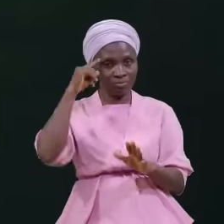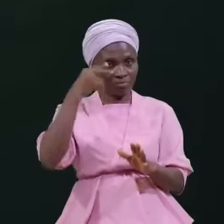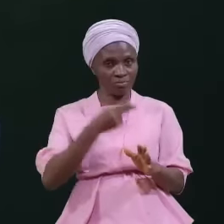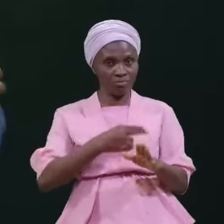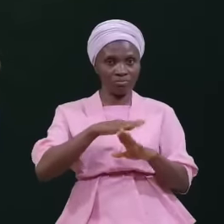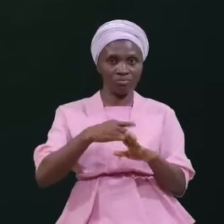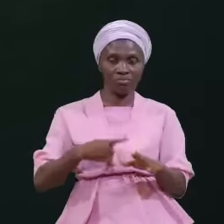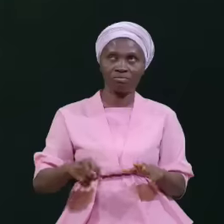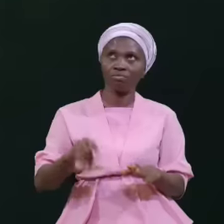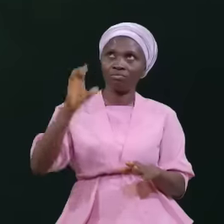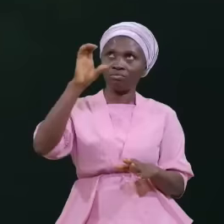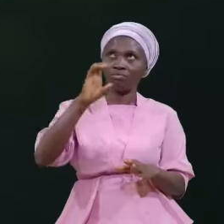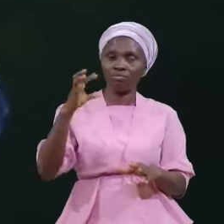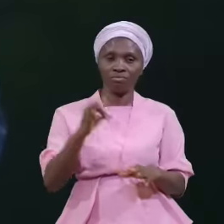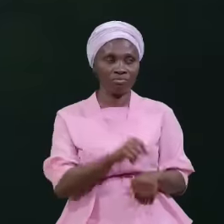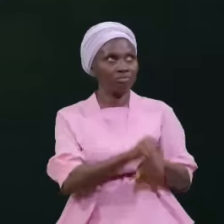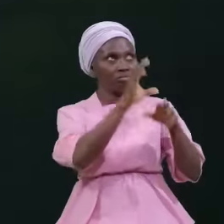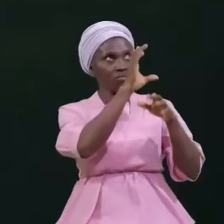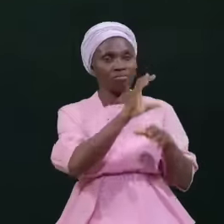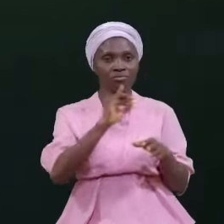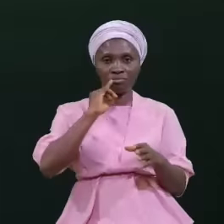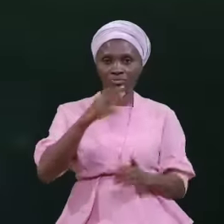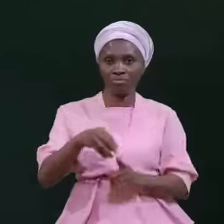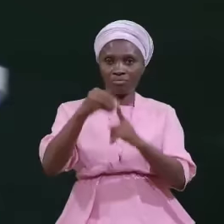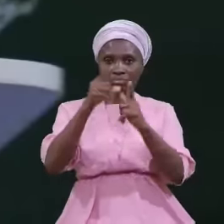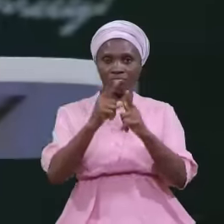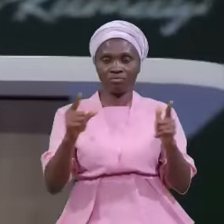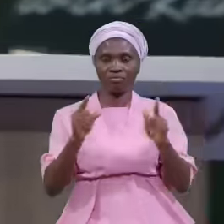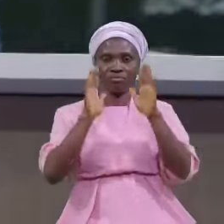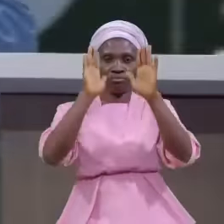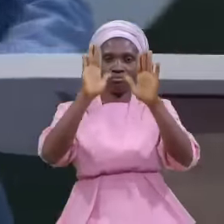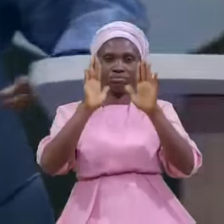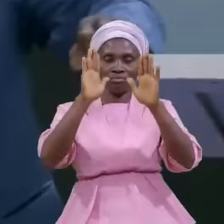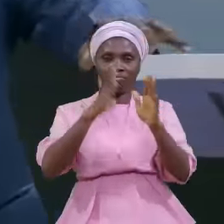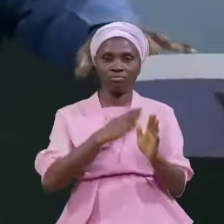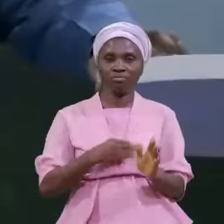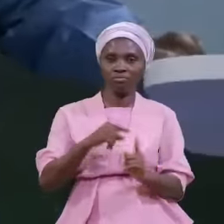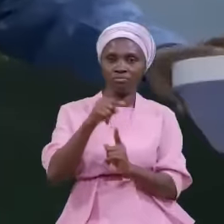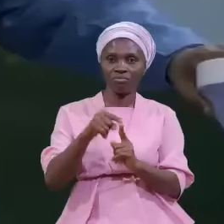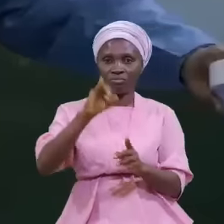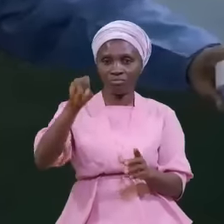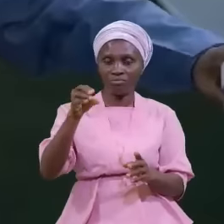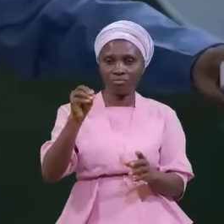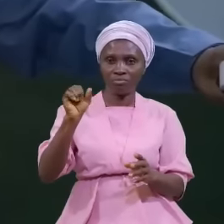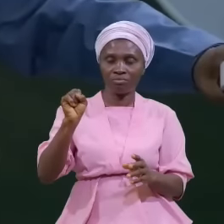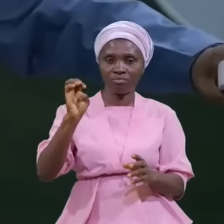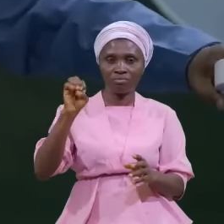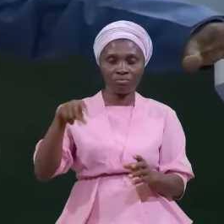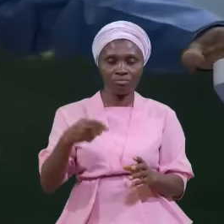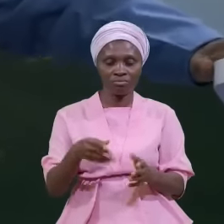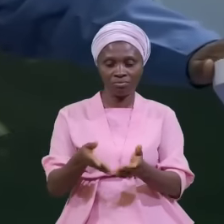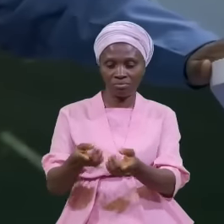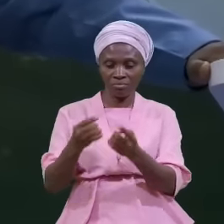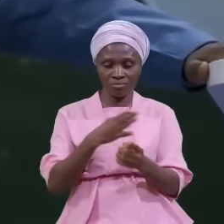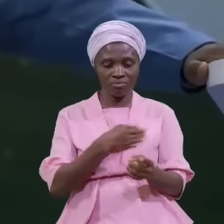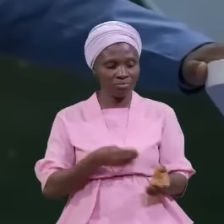Calvary, supernatural, miraculous. And when Joseph came and demanded for his body, the governor said, is